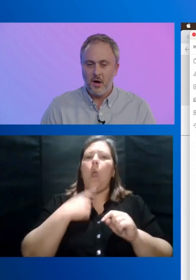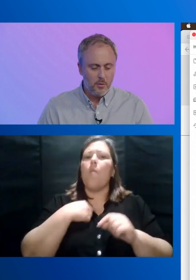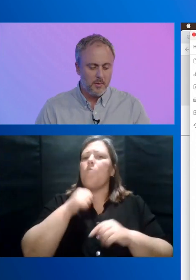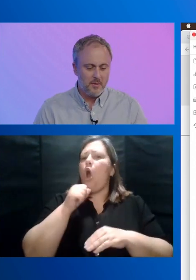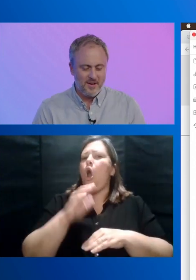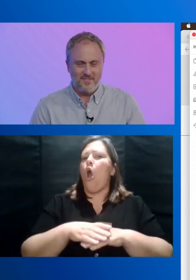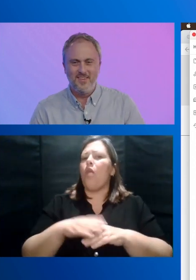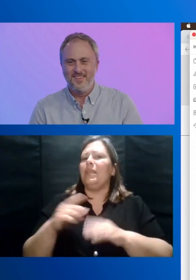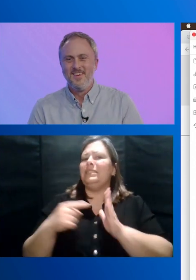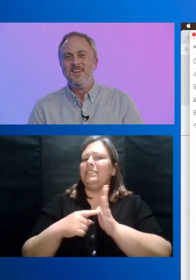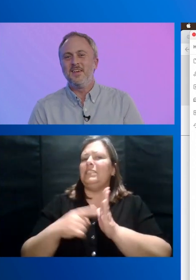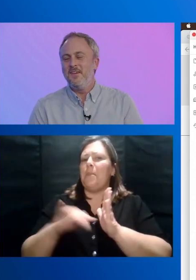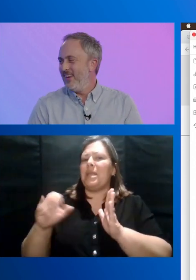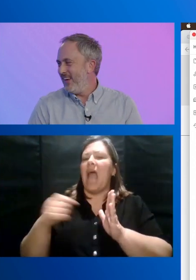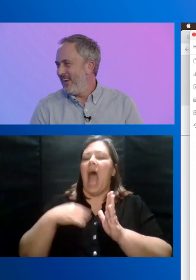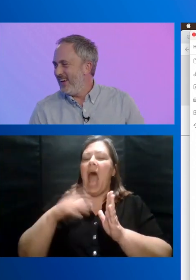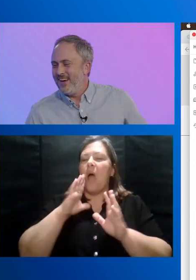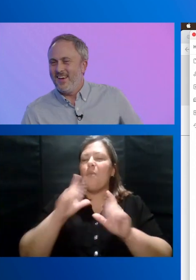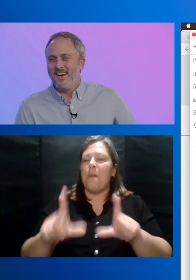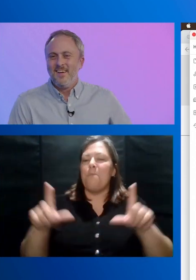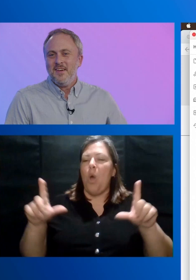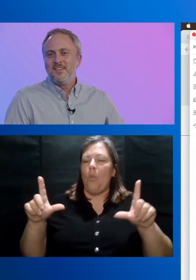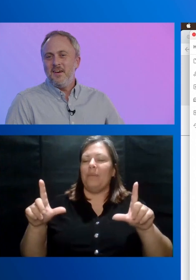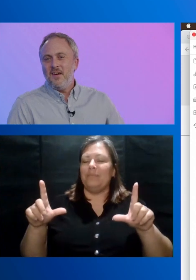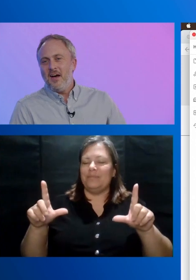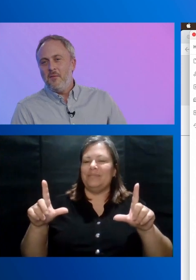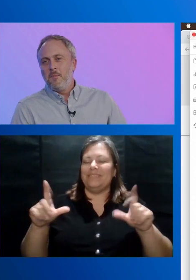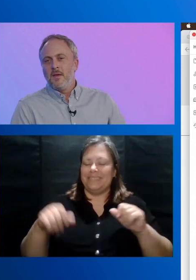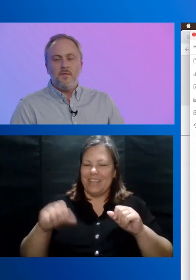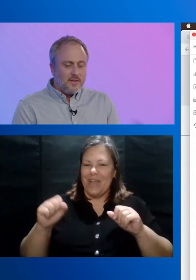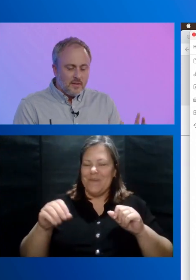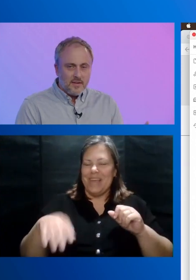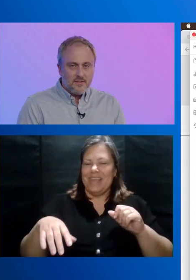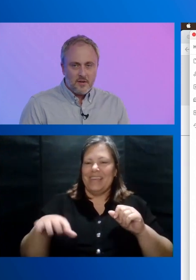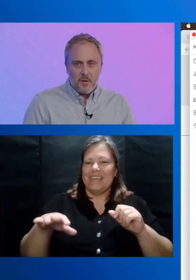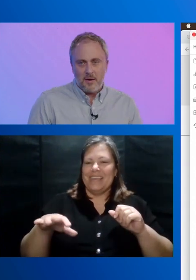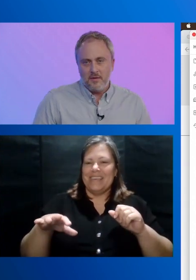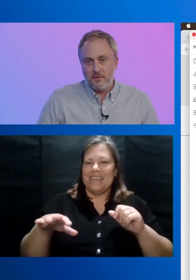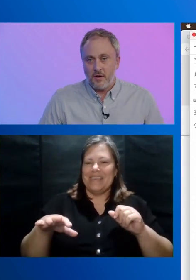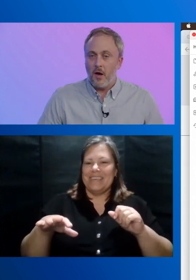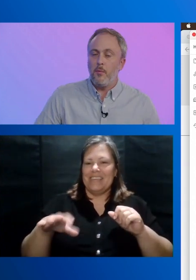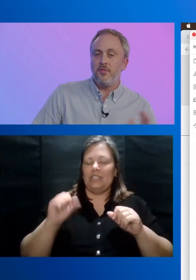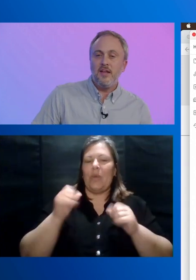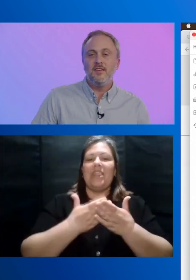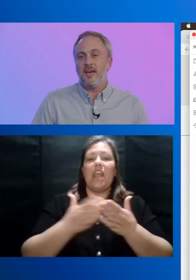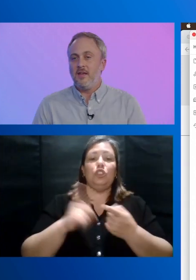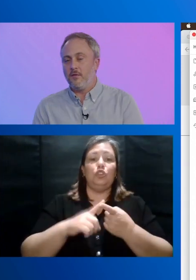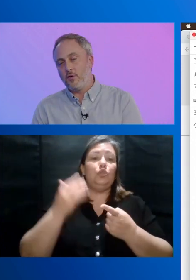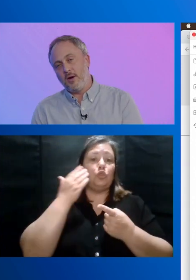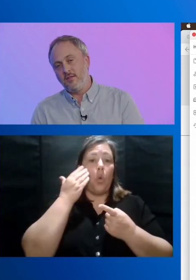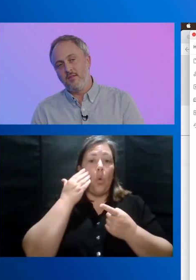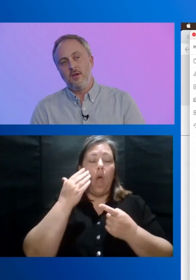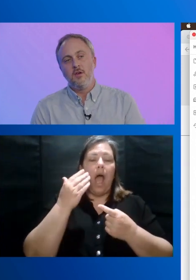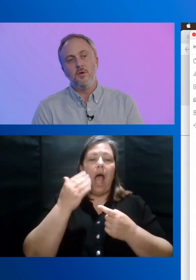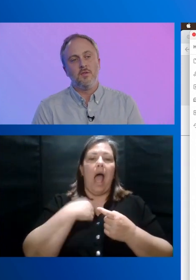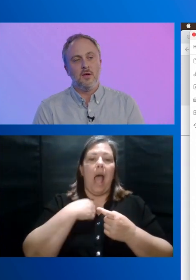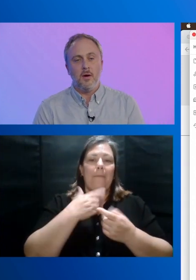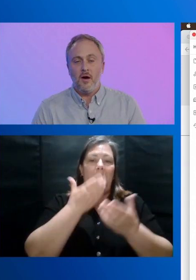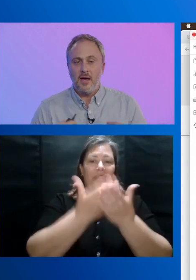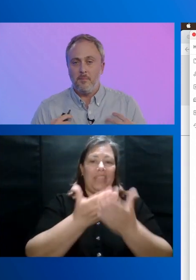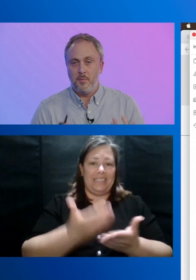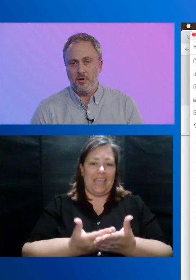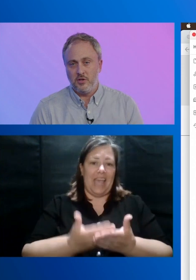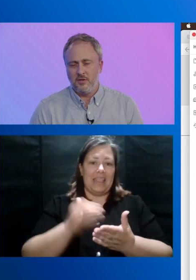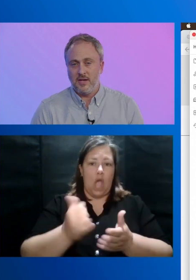Yeah, I will blow it up. We're jumping ahead. Yeah. So these are the things to know about this, right? I'm authenticating the request